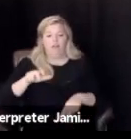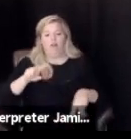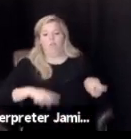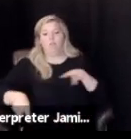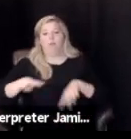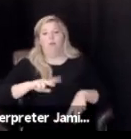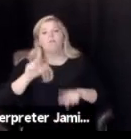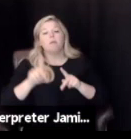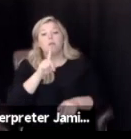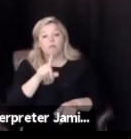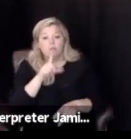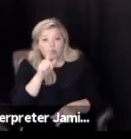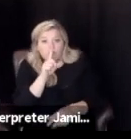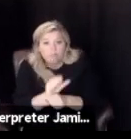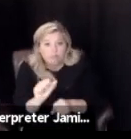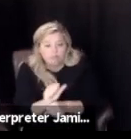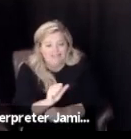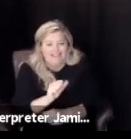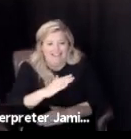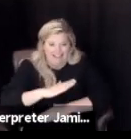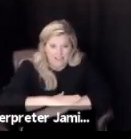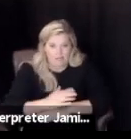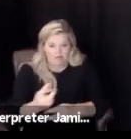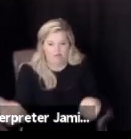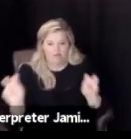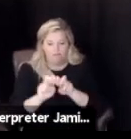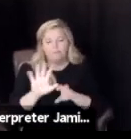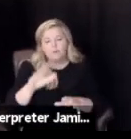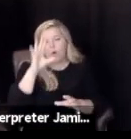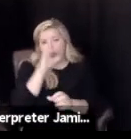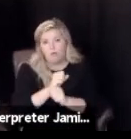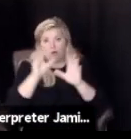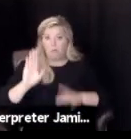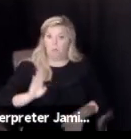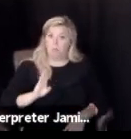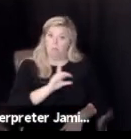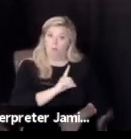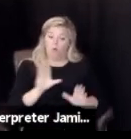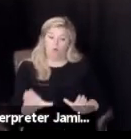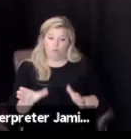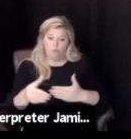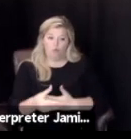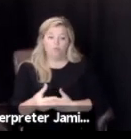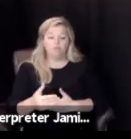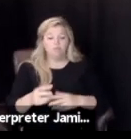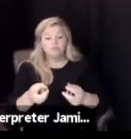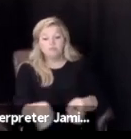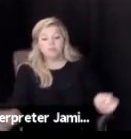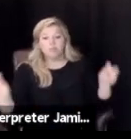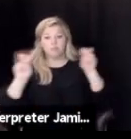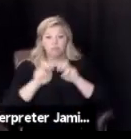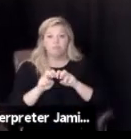table. So I want you to imagine yourself a big boardroom, and in the big boardroom are the individuals who are